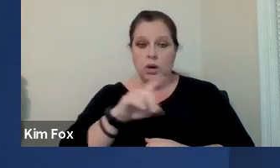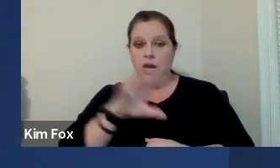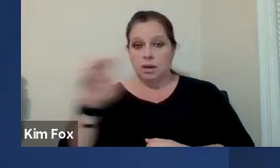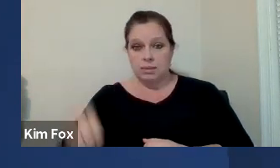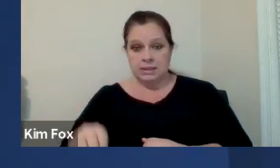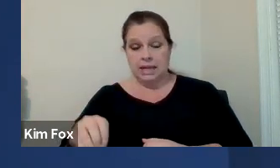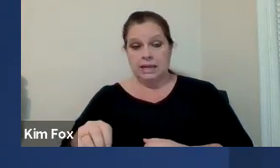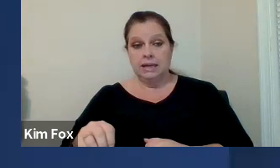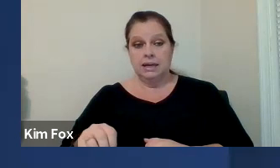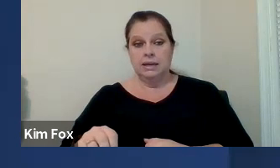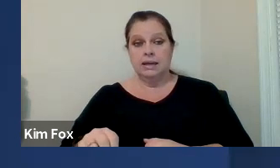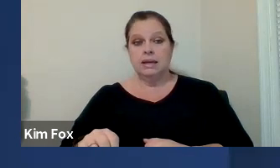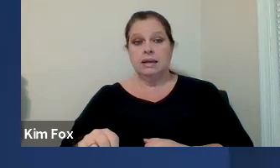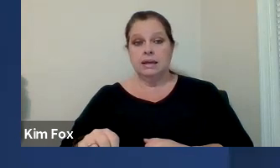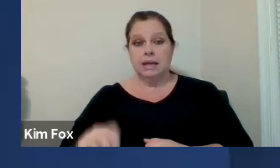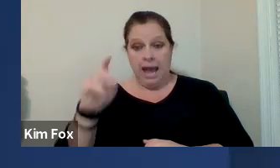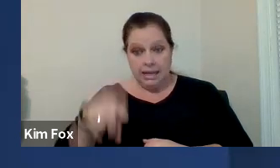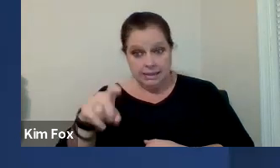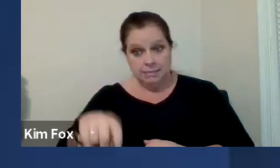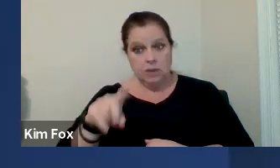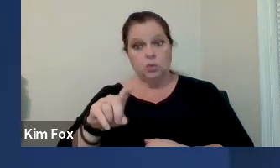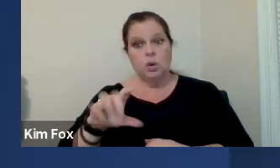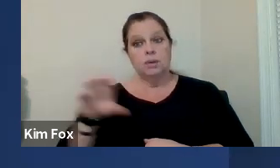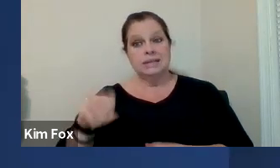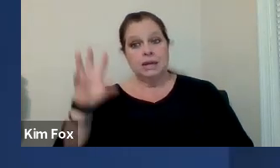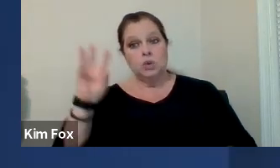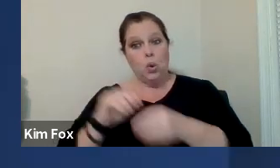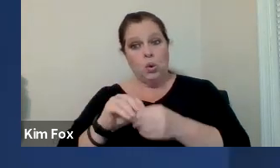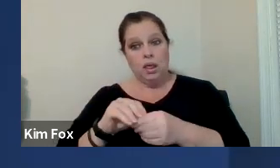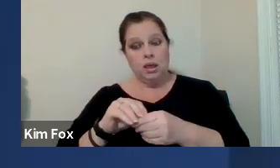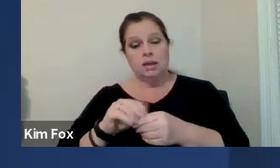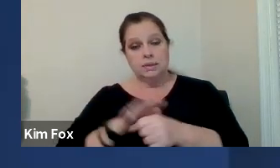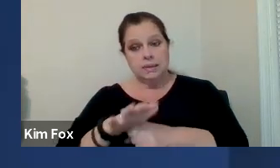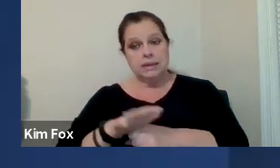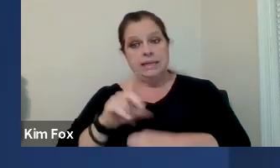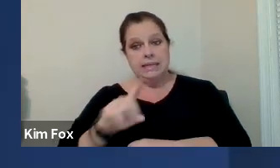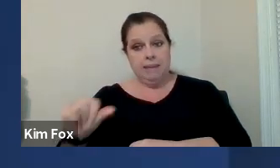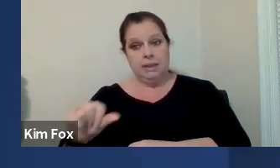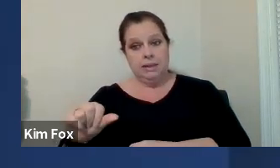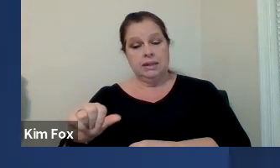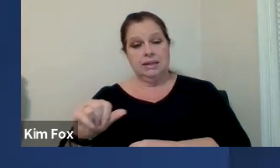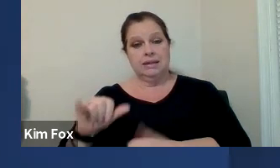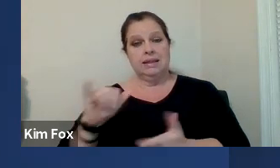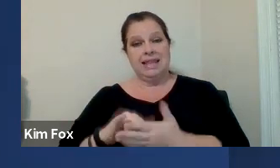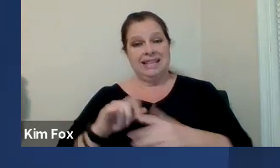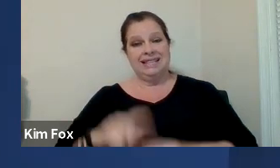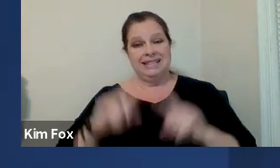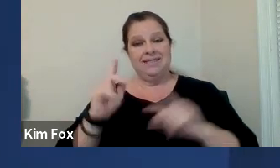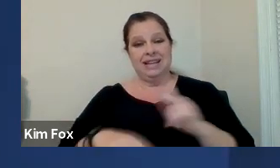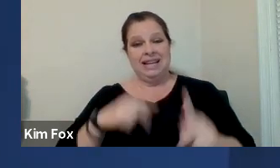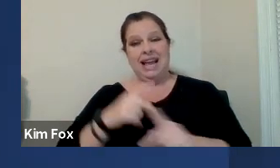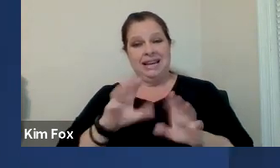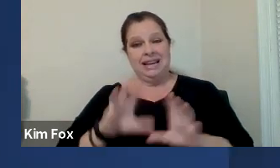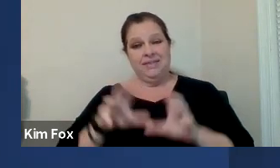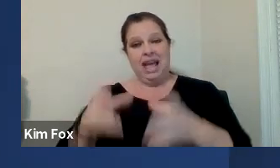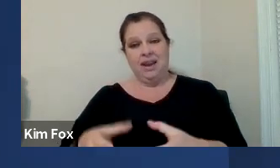has to be 100% totally disabled. And so that's a different type of category when